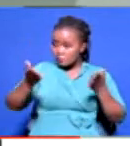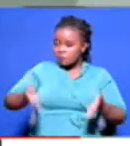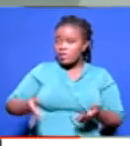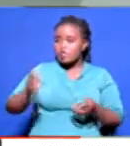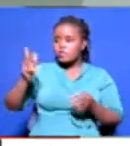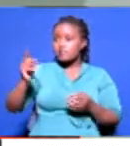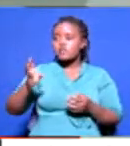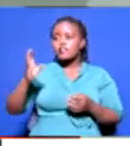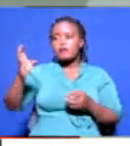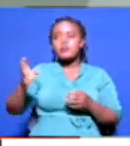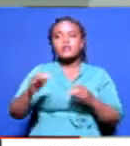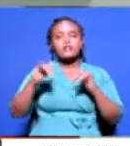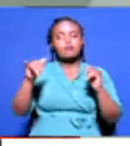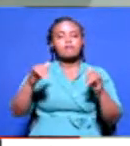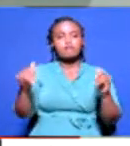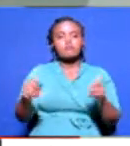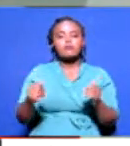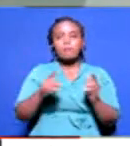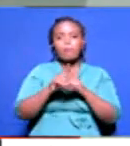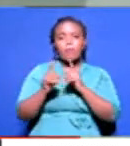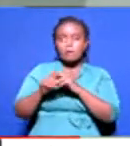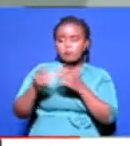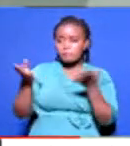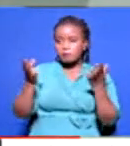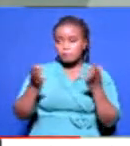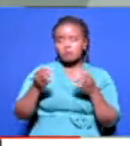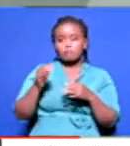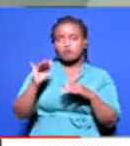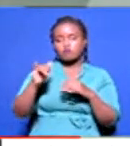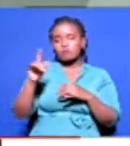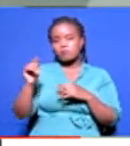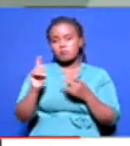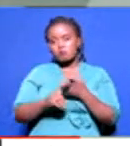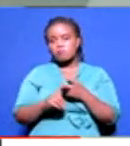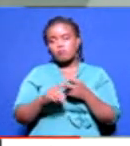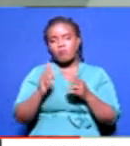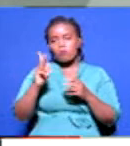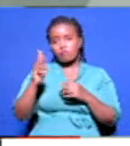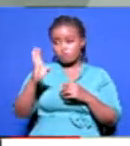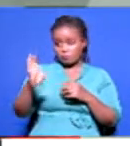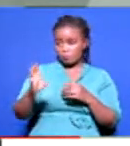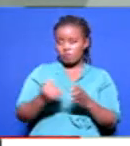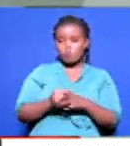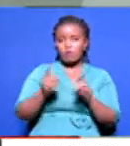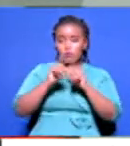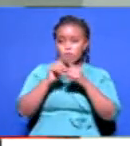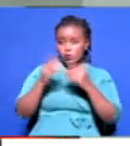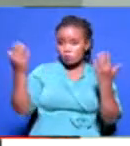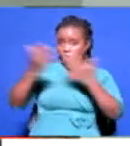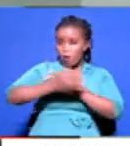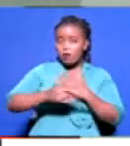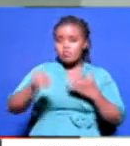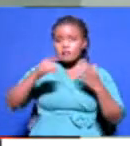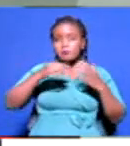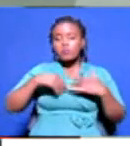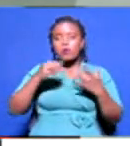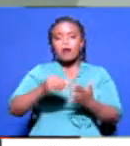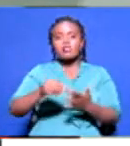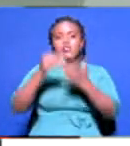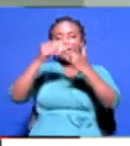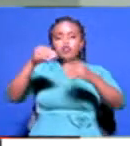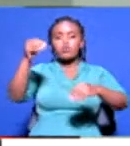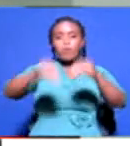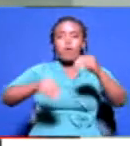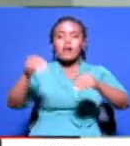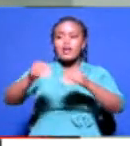Purity and Eskom Museo at Tom Boyer 24. The hashtag is Prime Edition. Remember, tonight our special election coverage